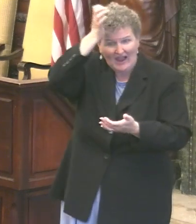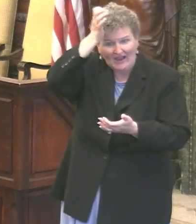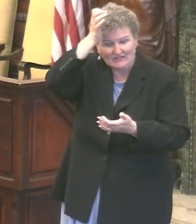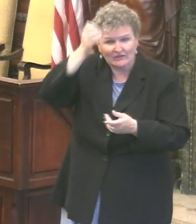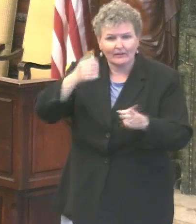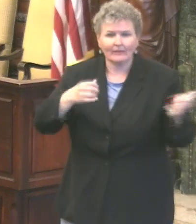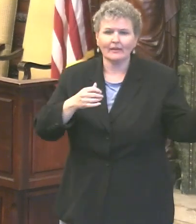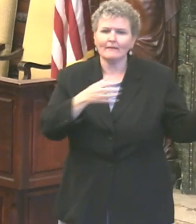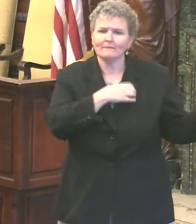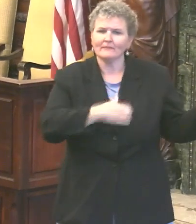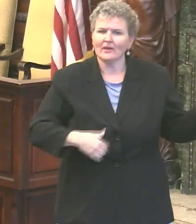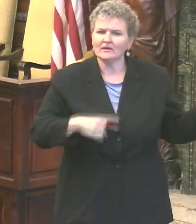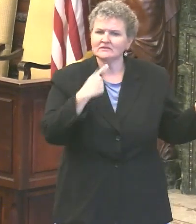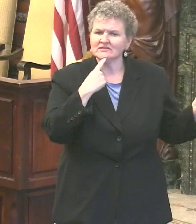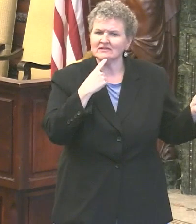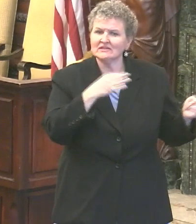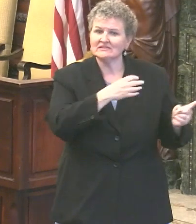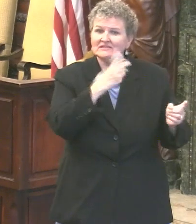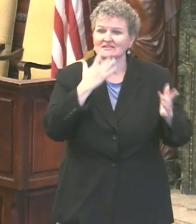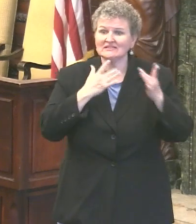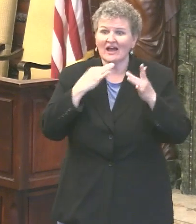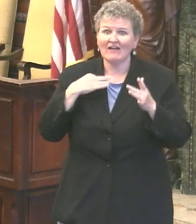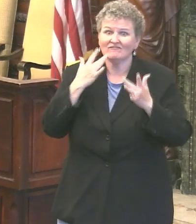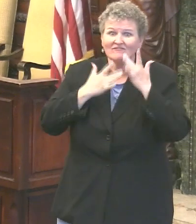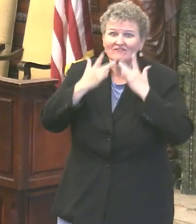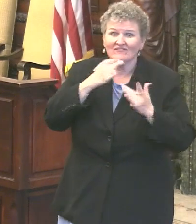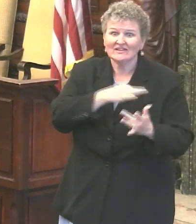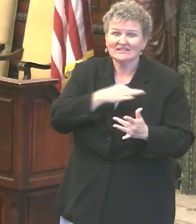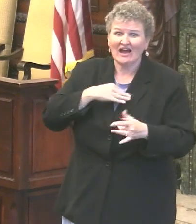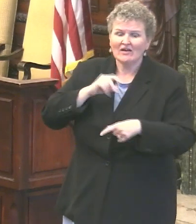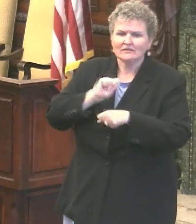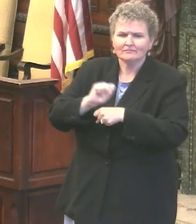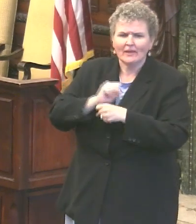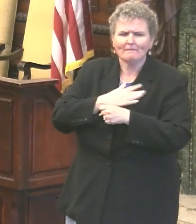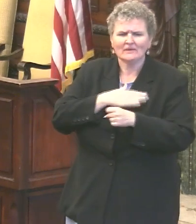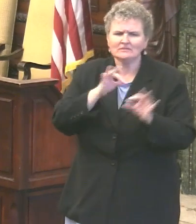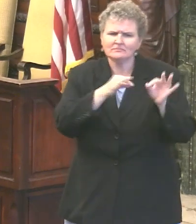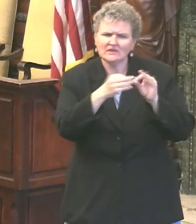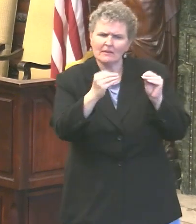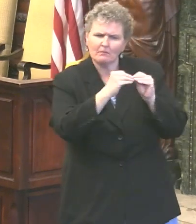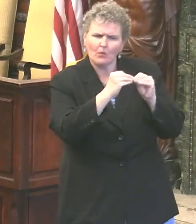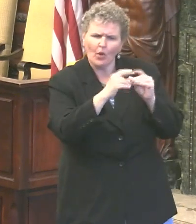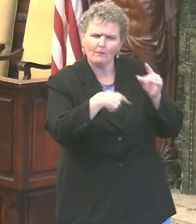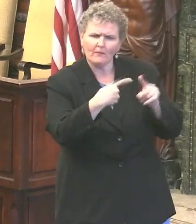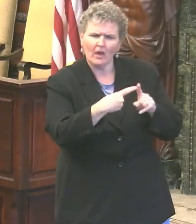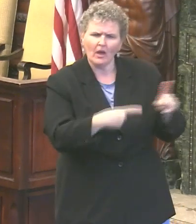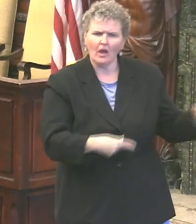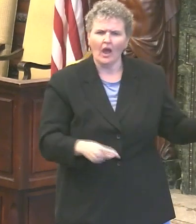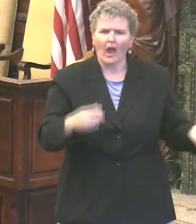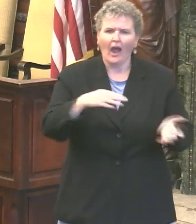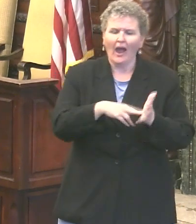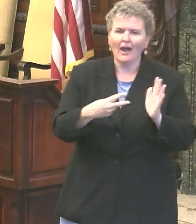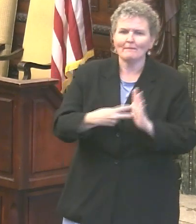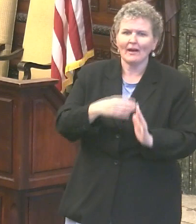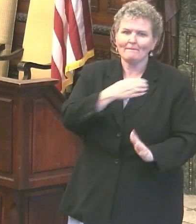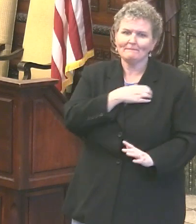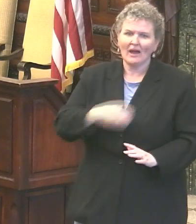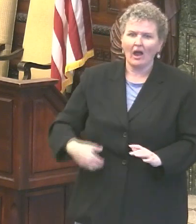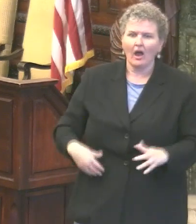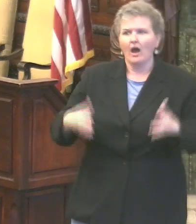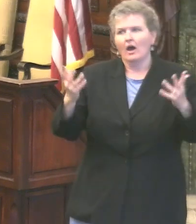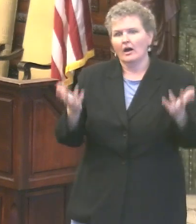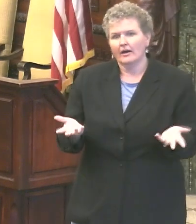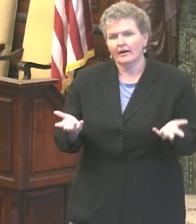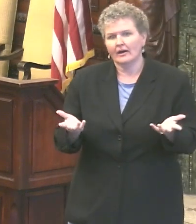there were some staffing shortages. Could somebody please address that? Yeah, I mean, we our sanitation workers are working very hard